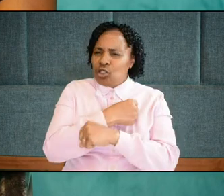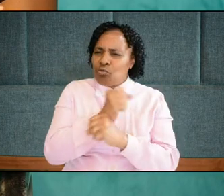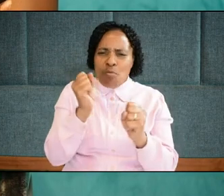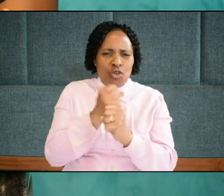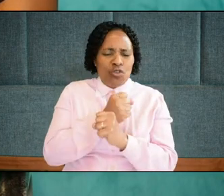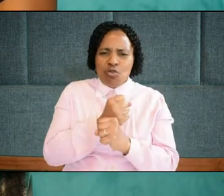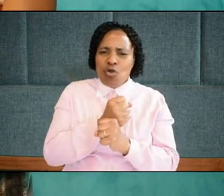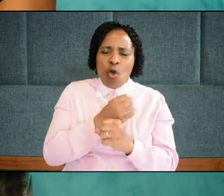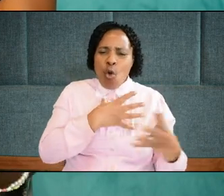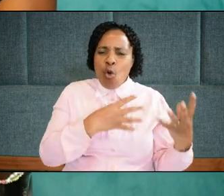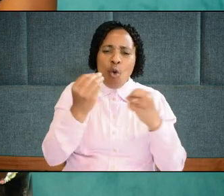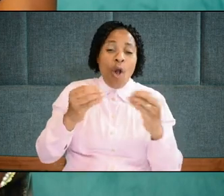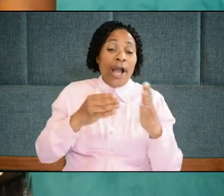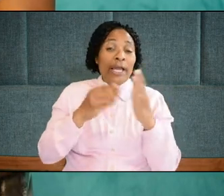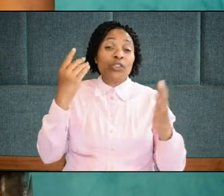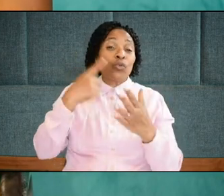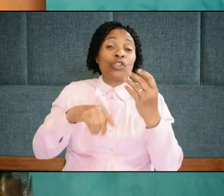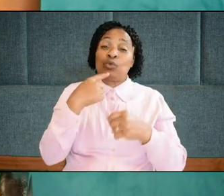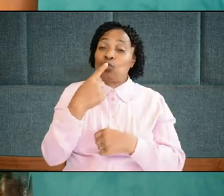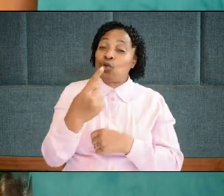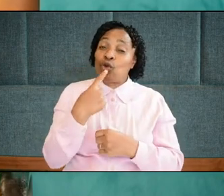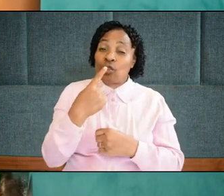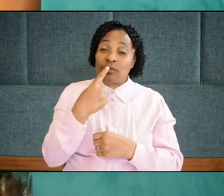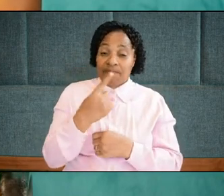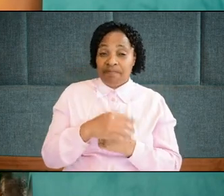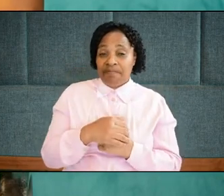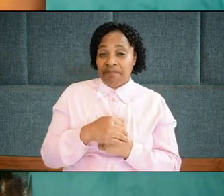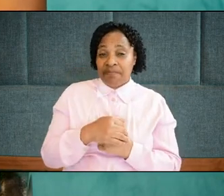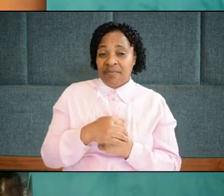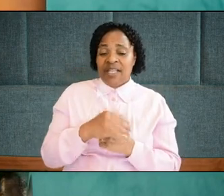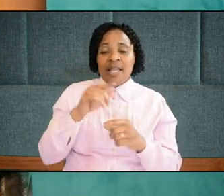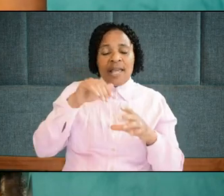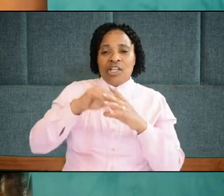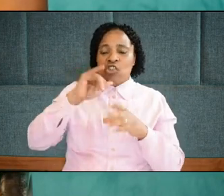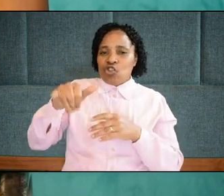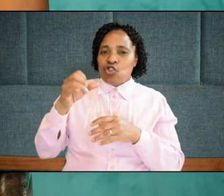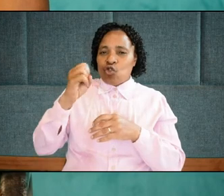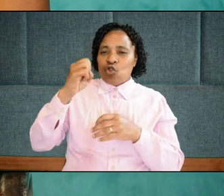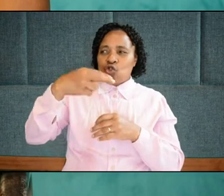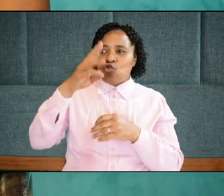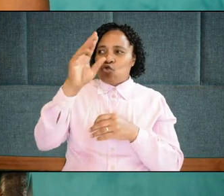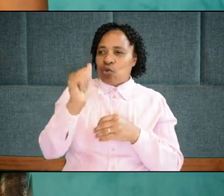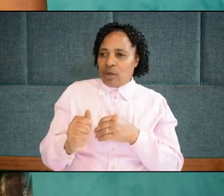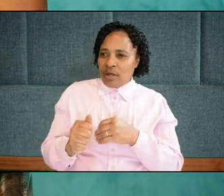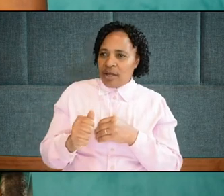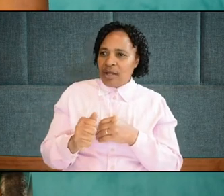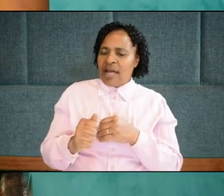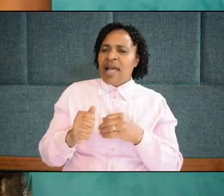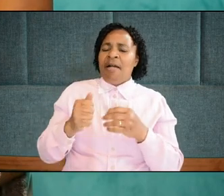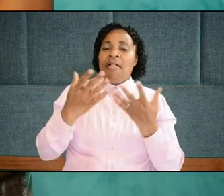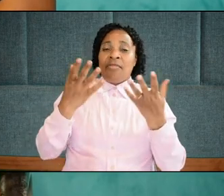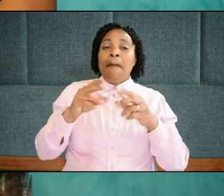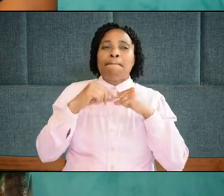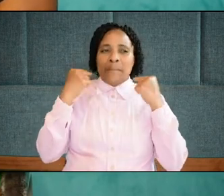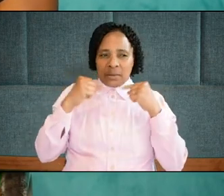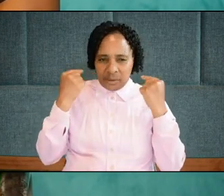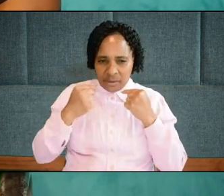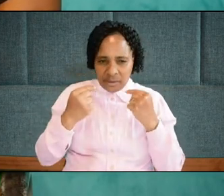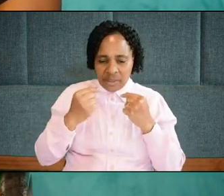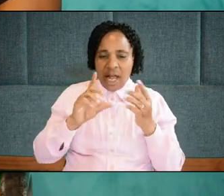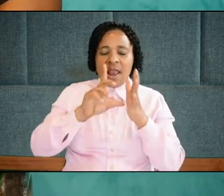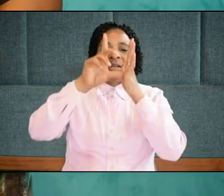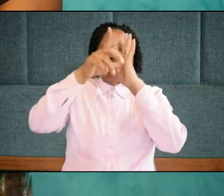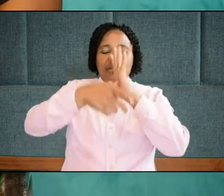go against what you said. And we, in Joshua, the priests,